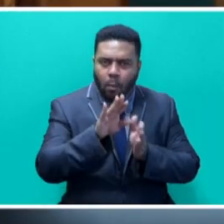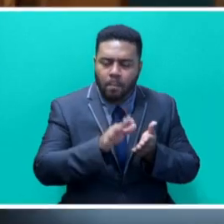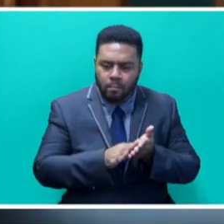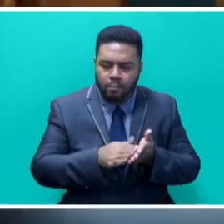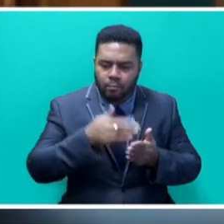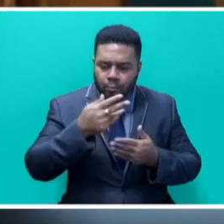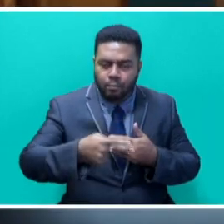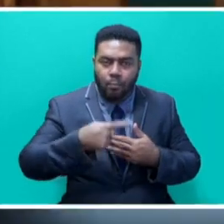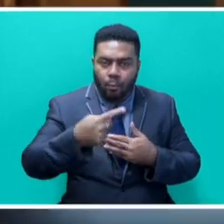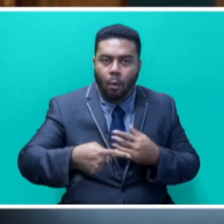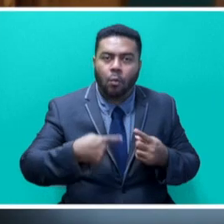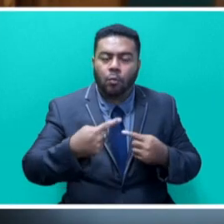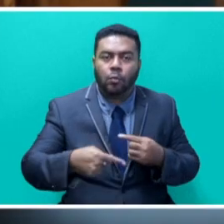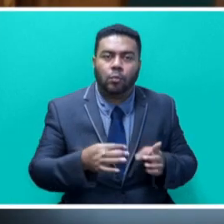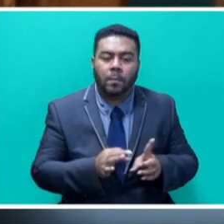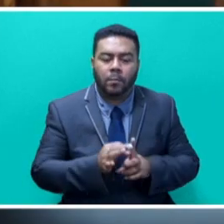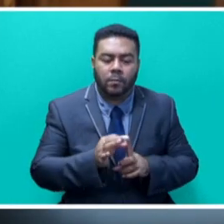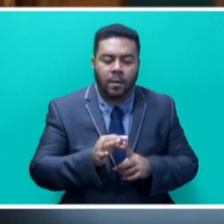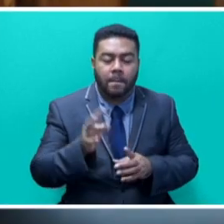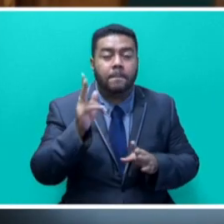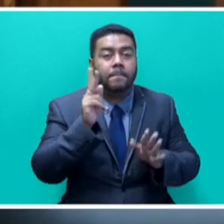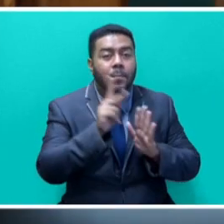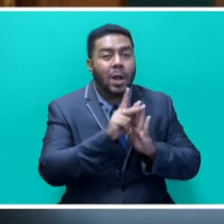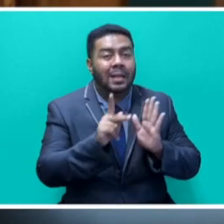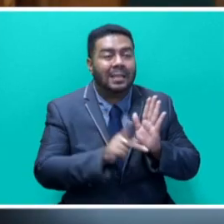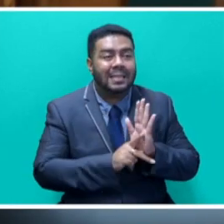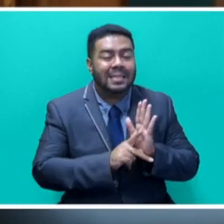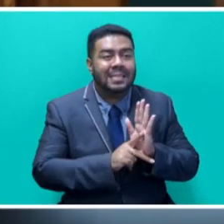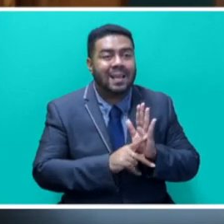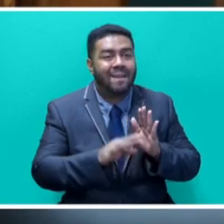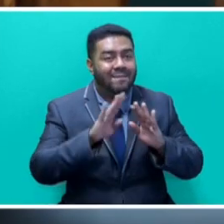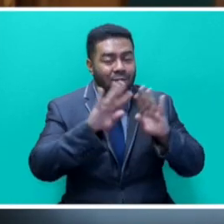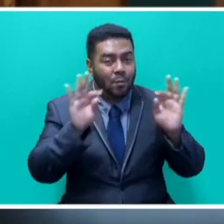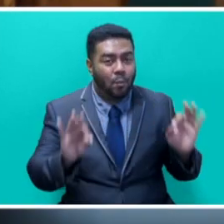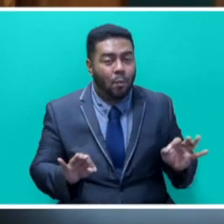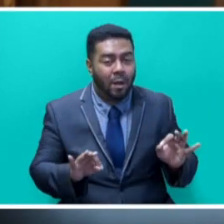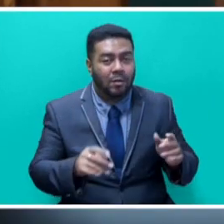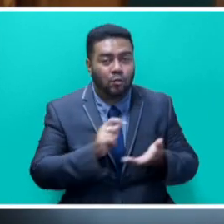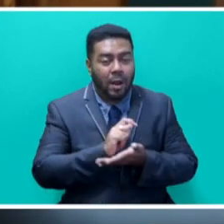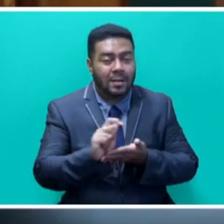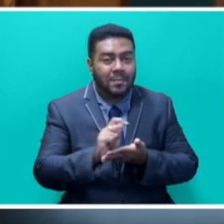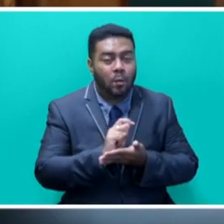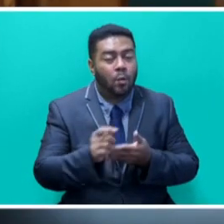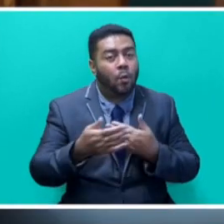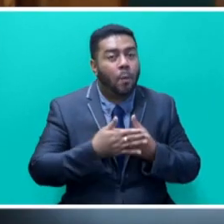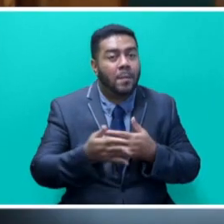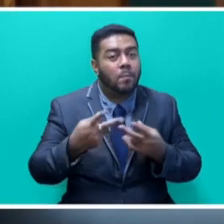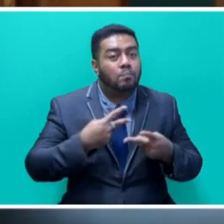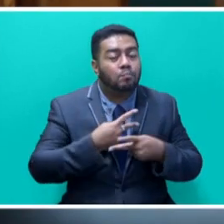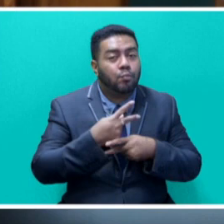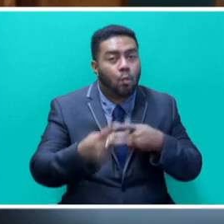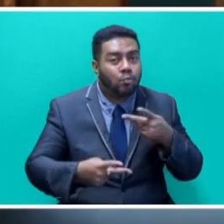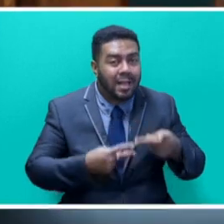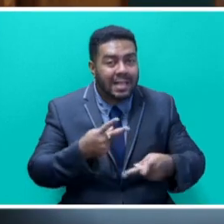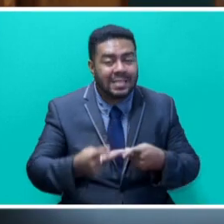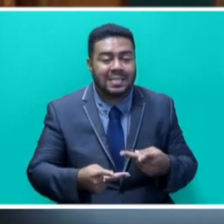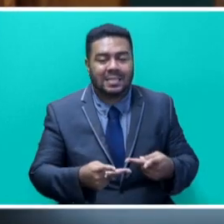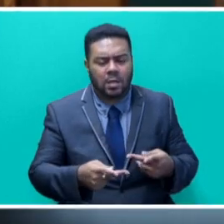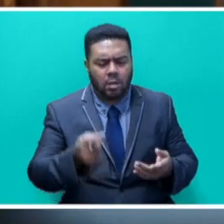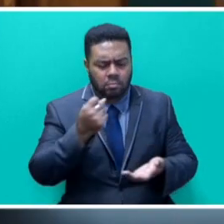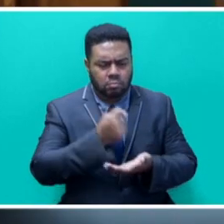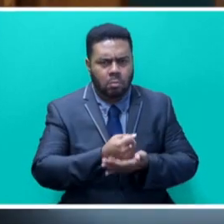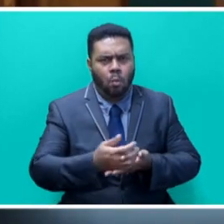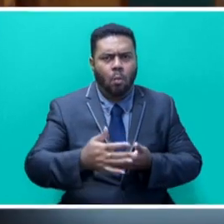continuous improvements in policies, sound legal framework, transparent and open processes, commercial discipline and